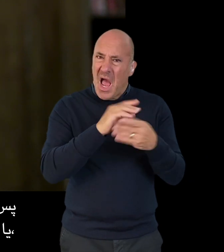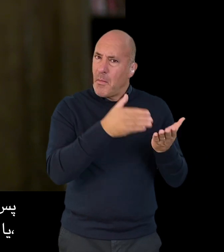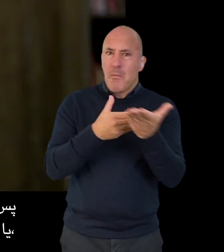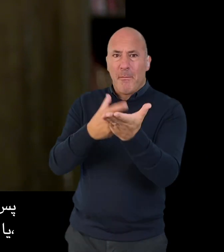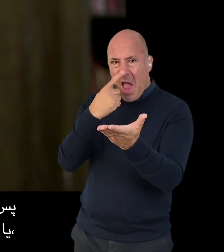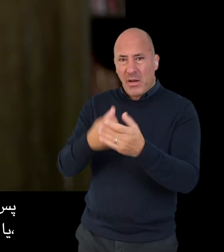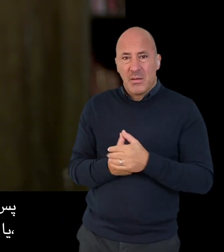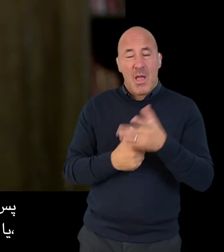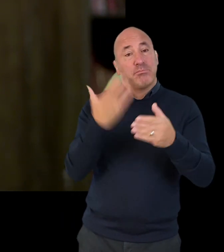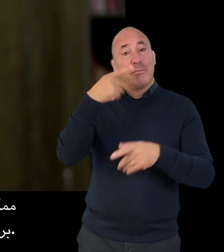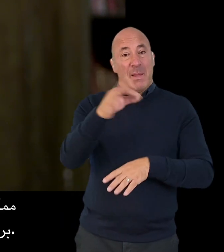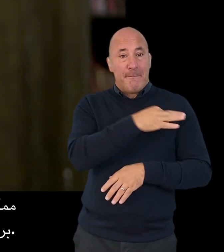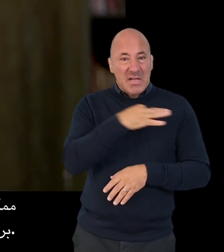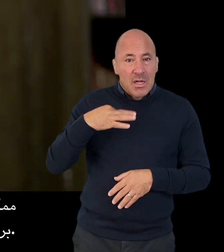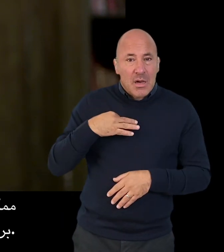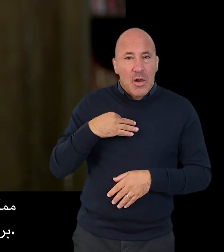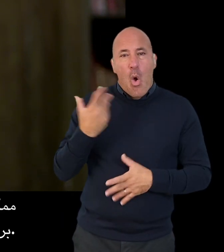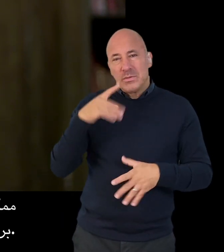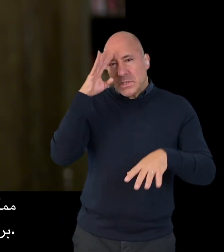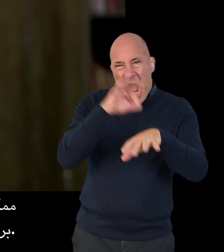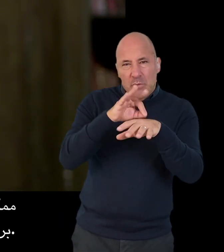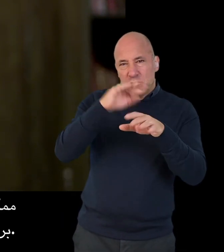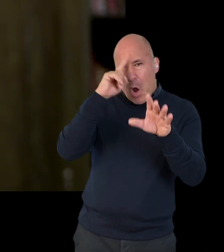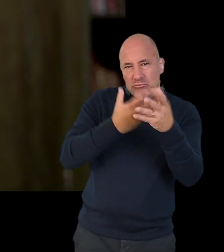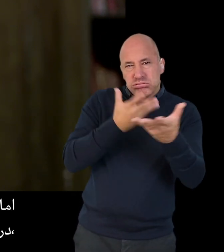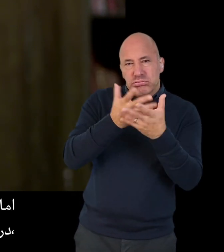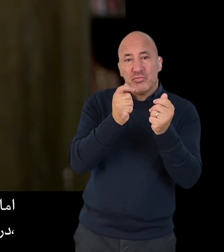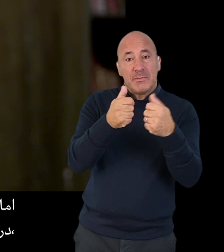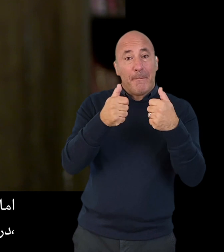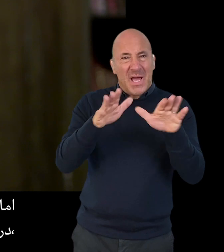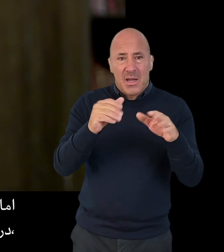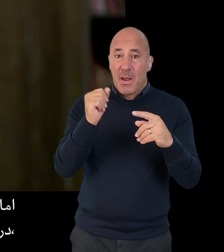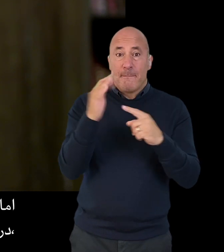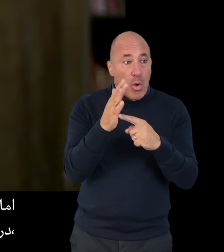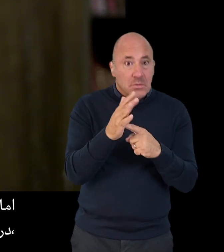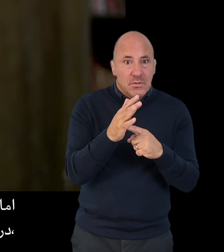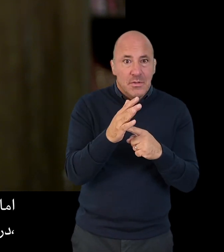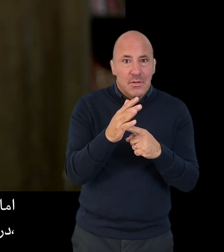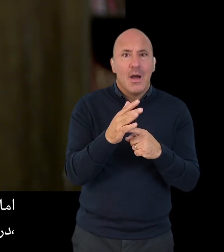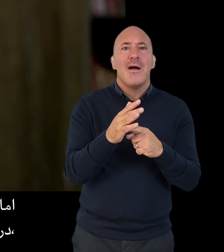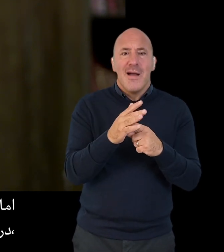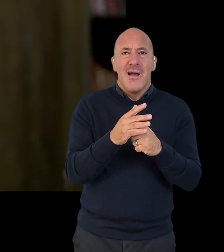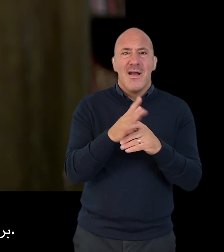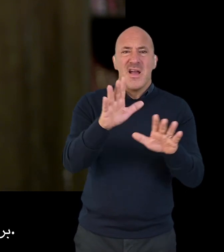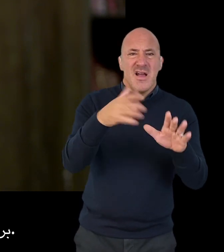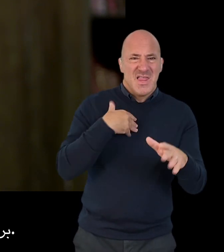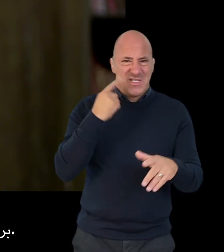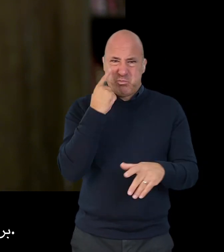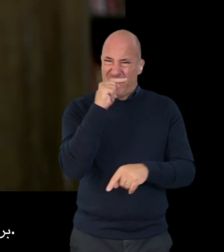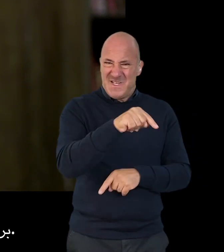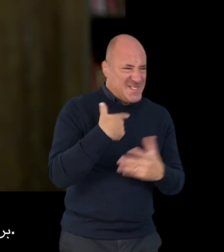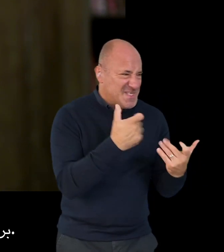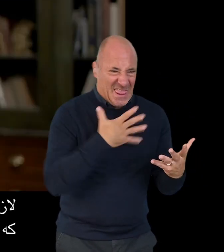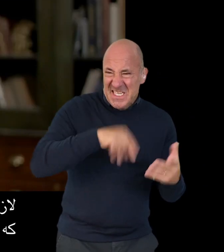medical or psychiatric treatment, that may be important in your case. But don't go looking for it to prove your case if that's not